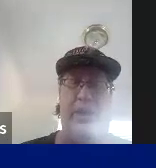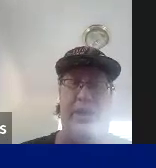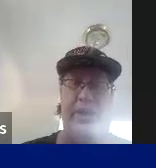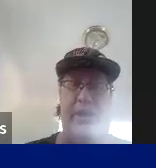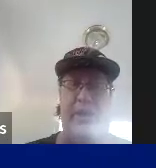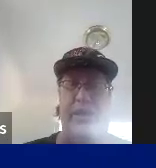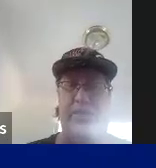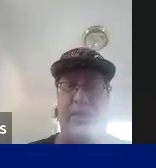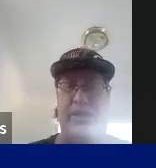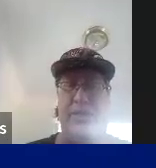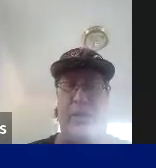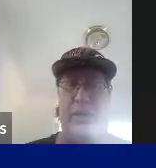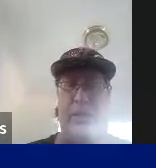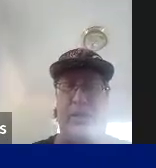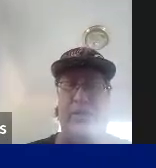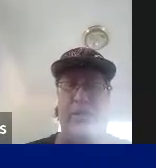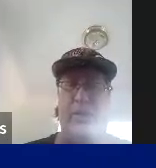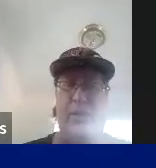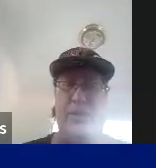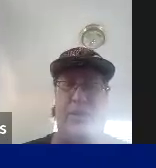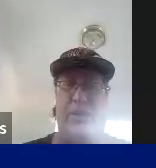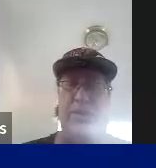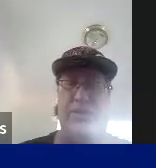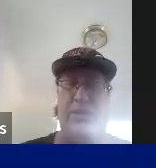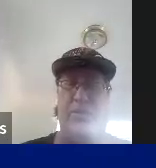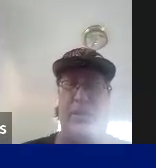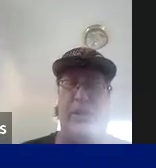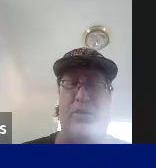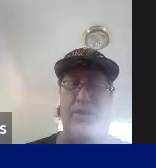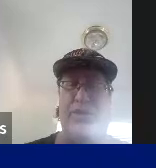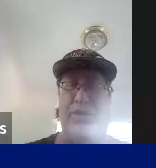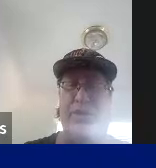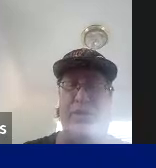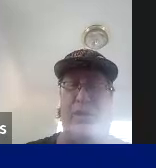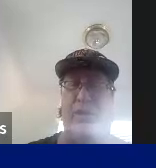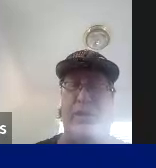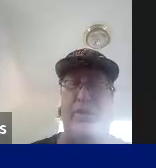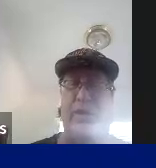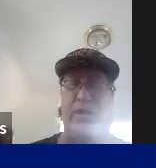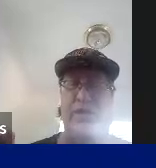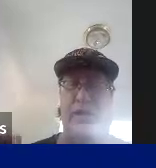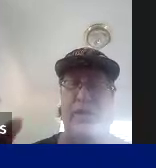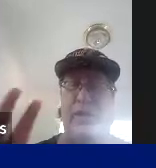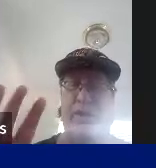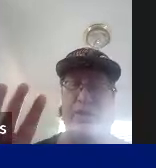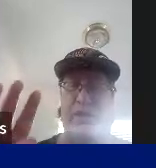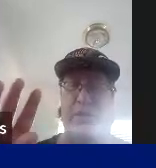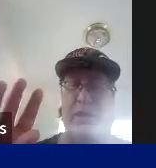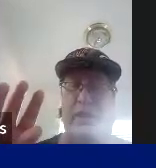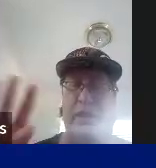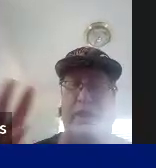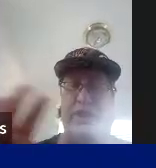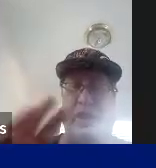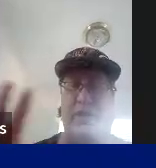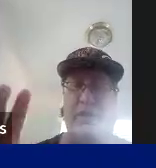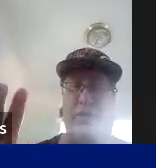about 988, any updates going on? So those are just some of my questions regarding the whole thing. Is like, is there going to be